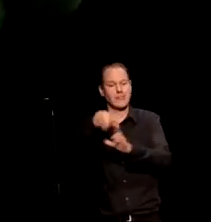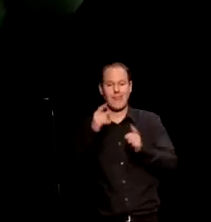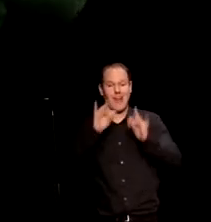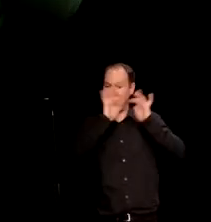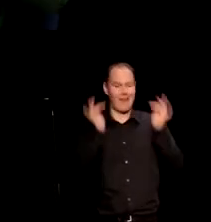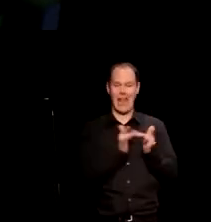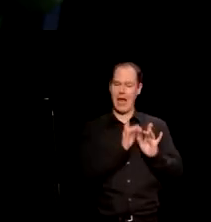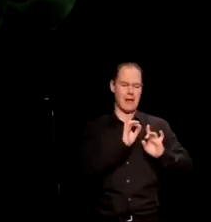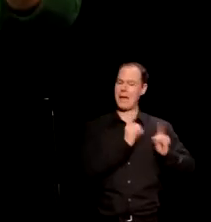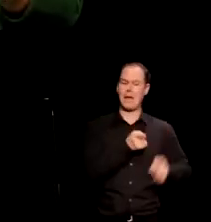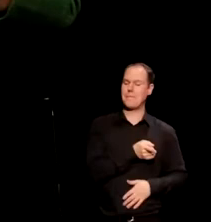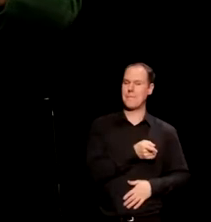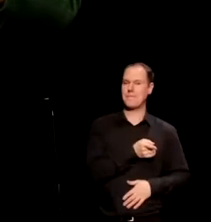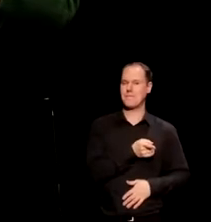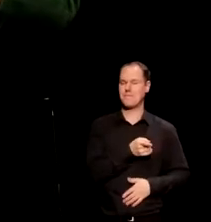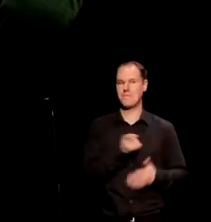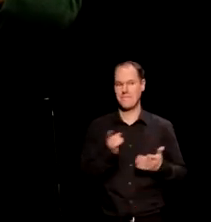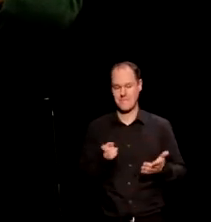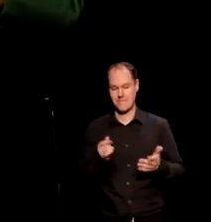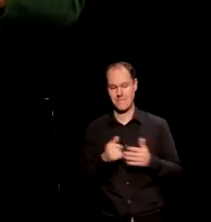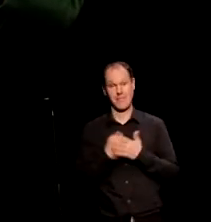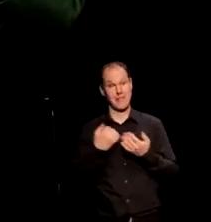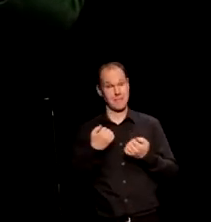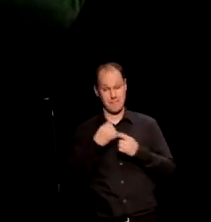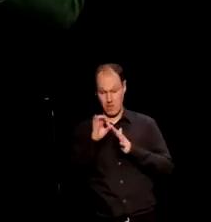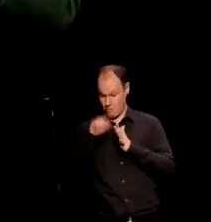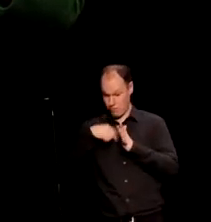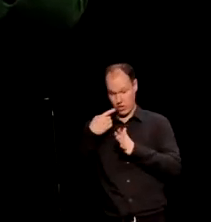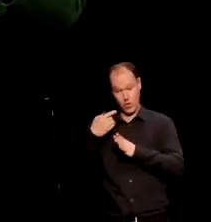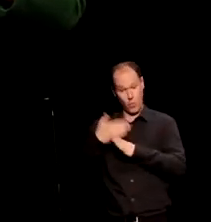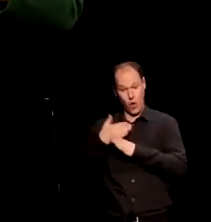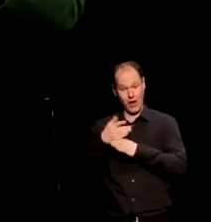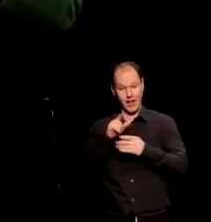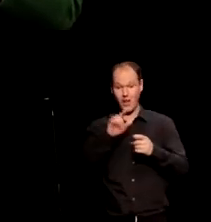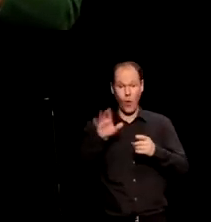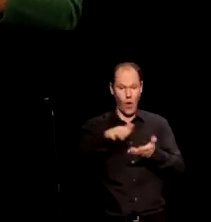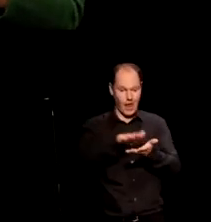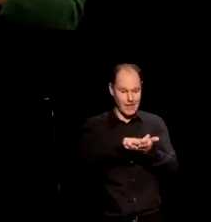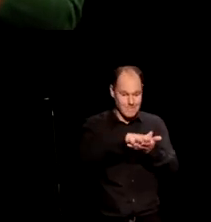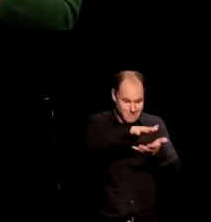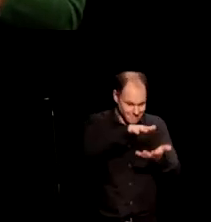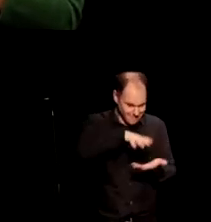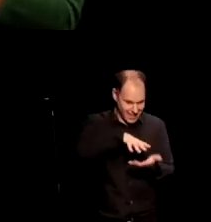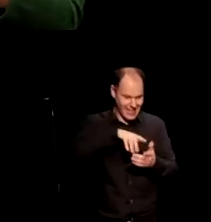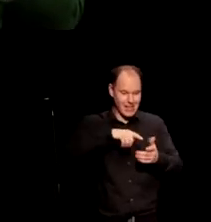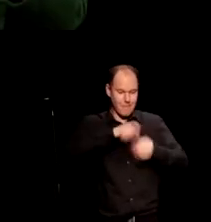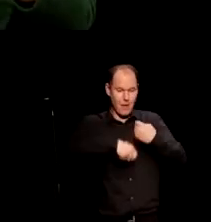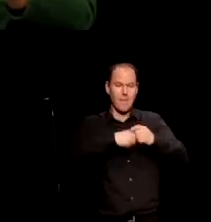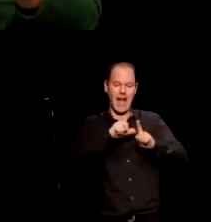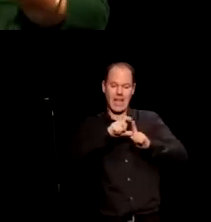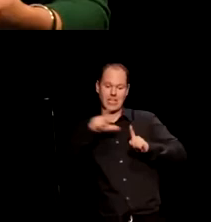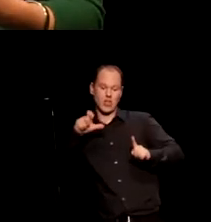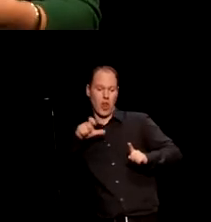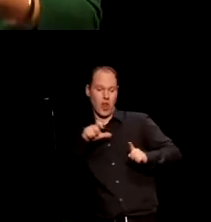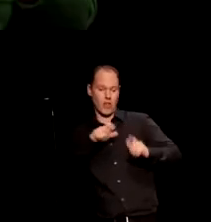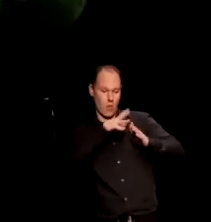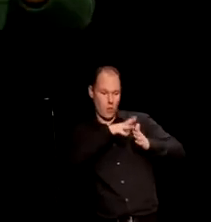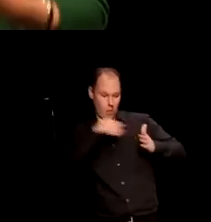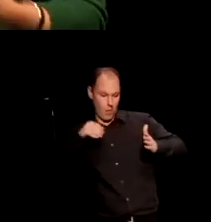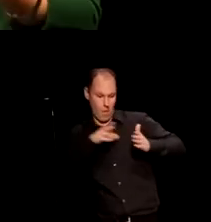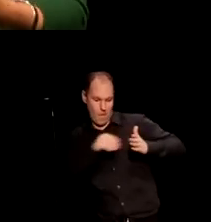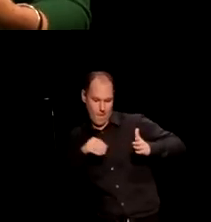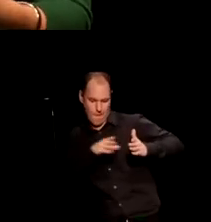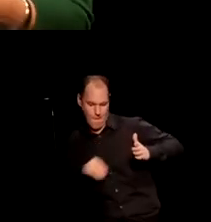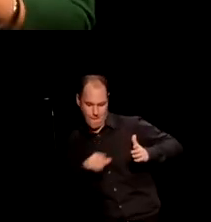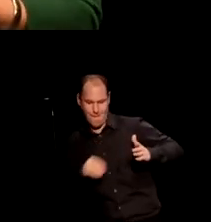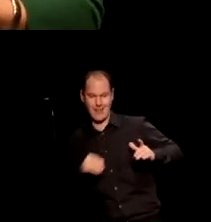online. Part of the project work that we've been doing is actually digitising that and getting the catalogue online, which will at least enable people to know what's there without